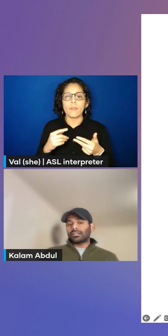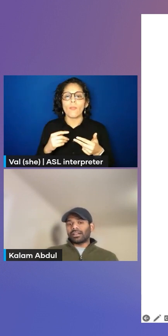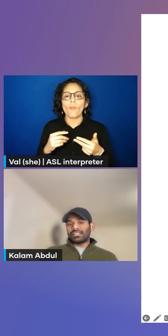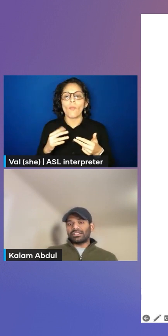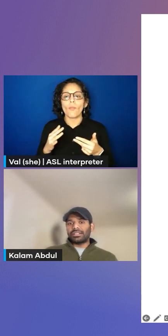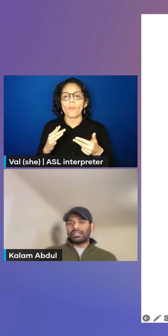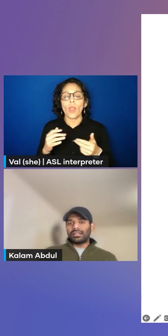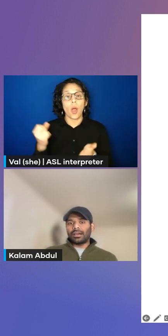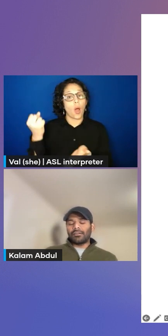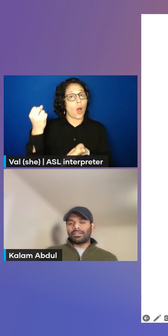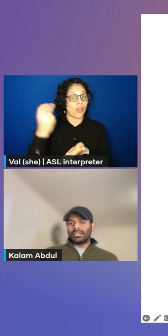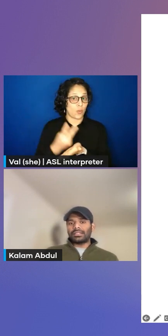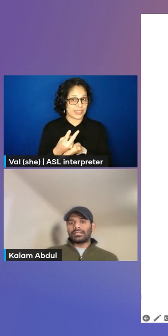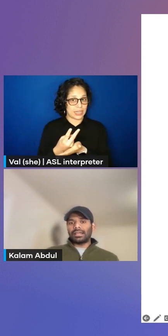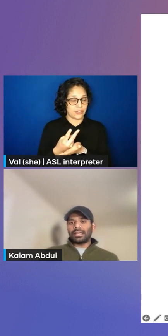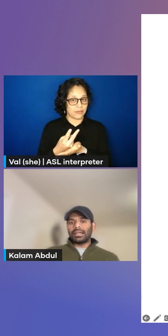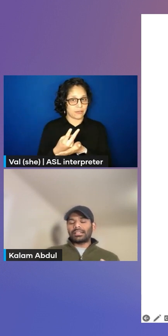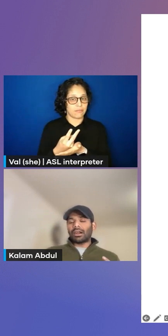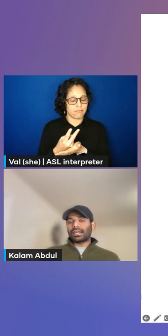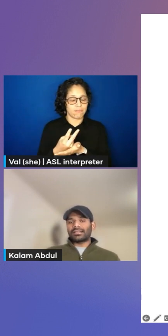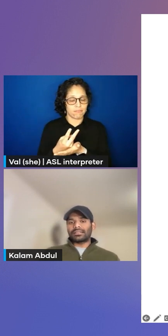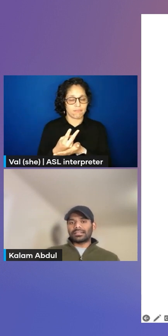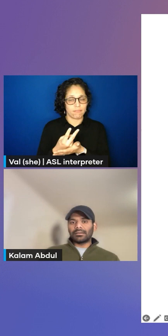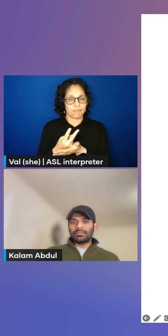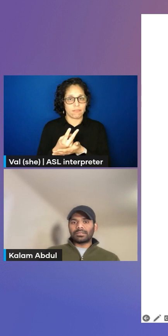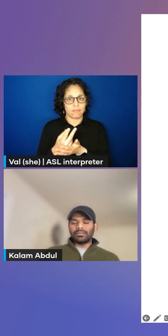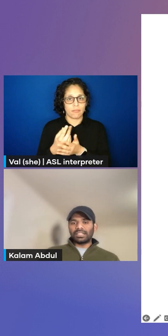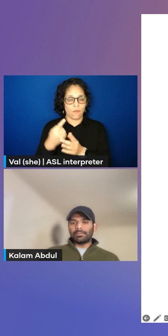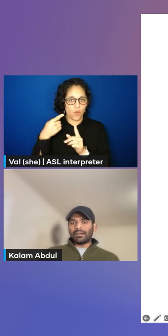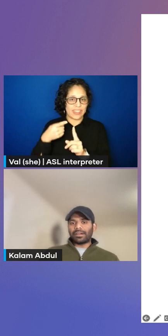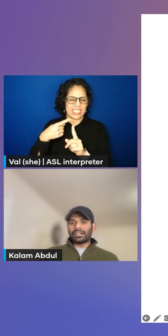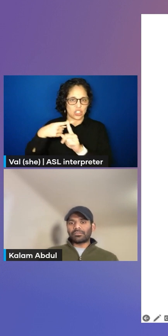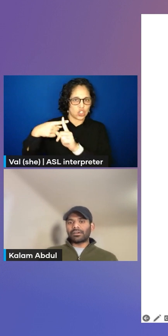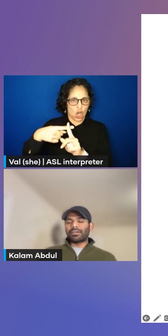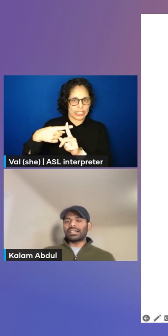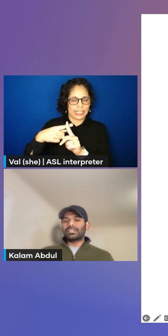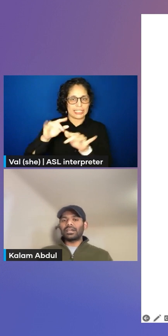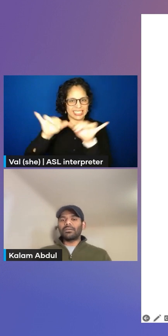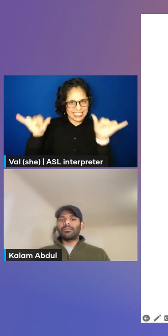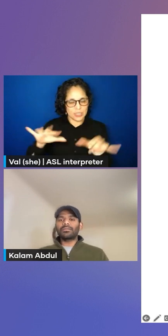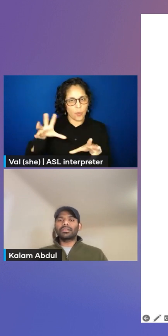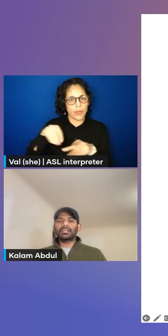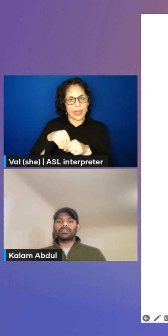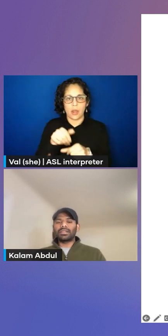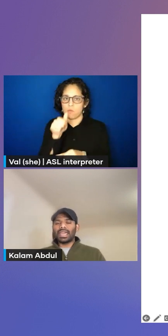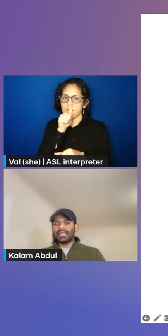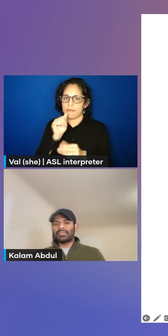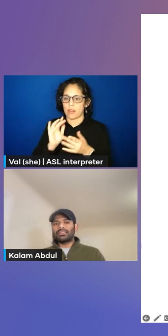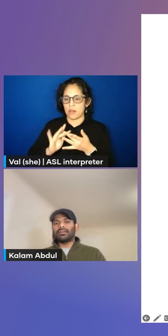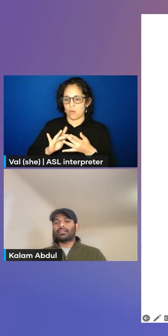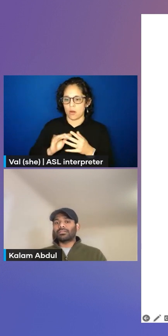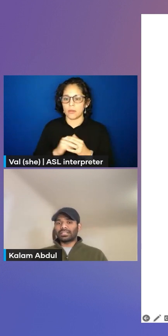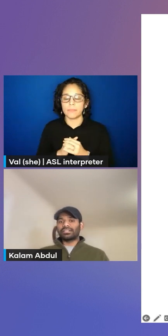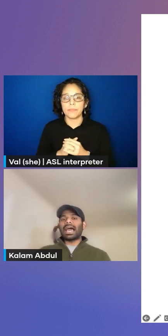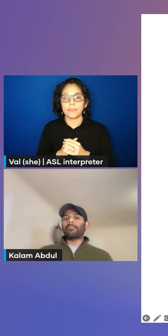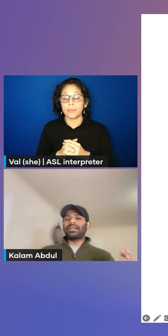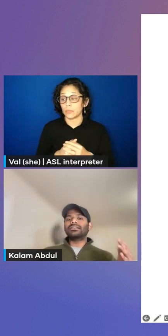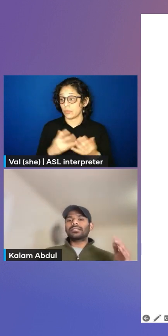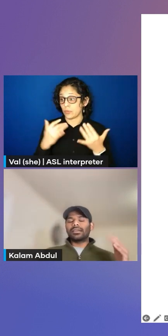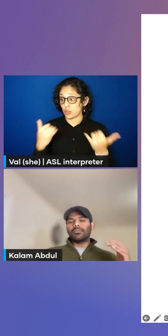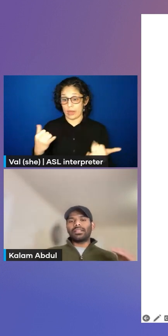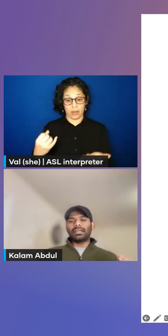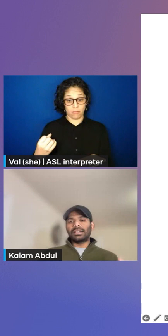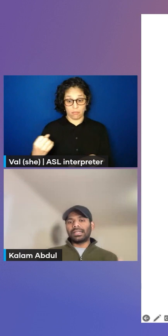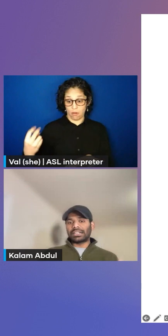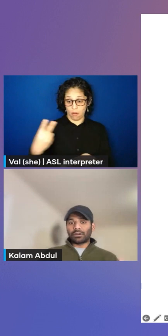the authorization of these target systems within a private network, right? So today, the authorization